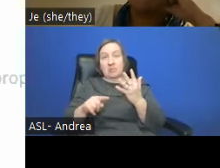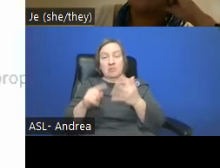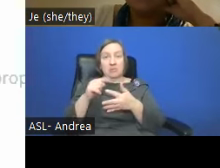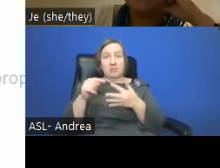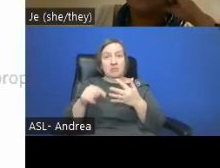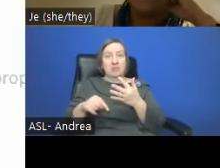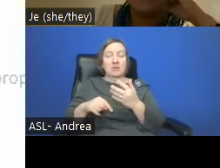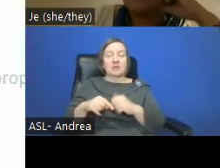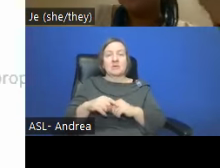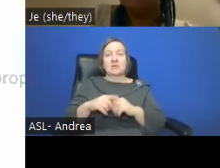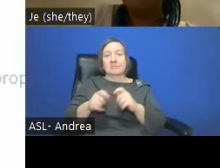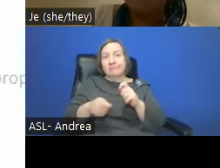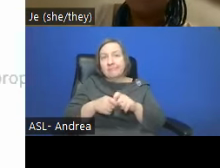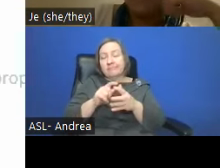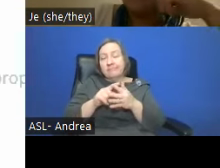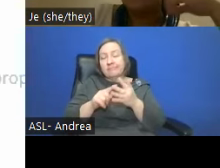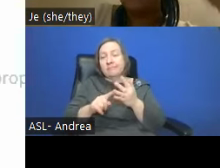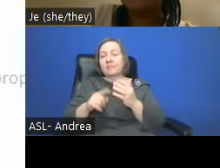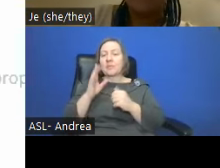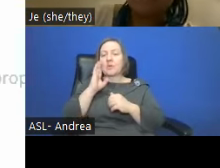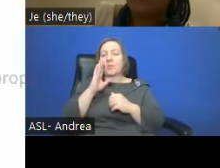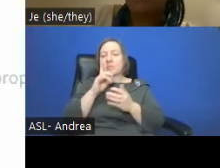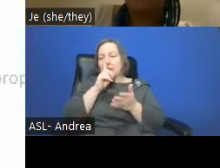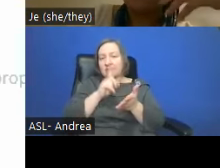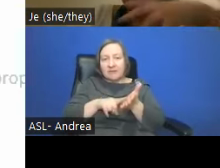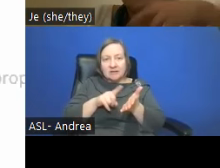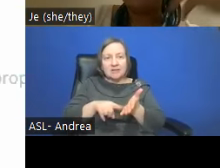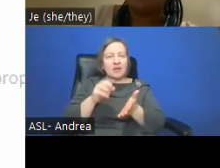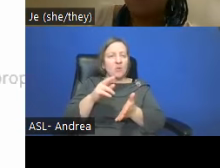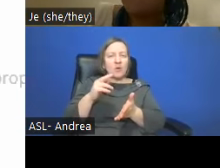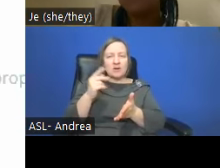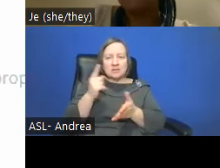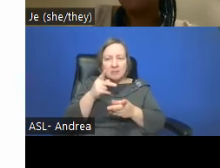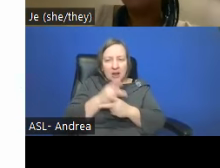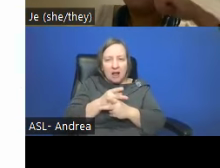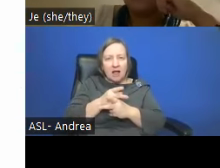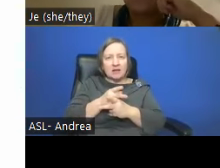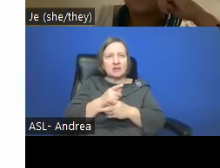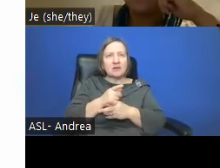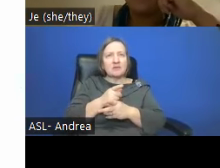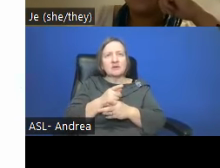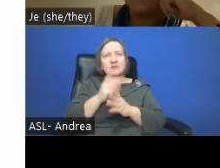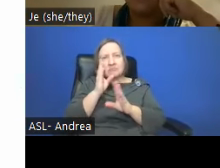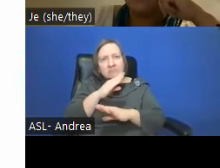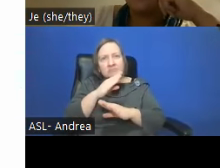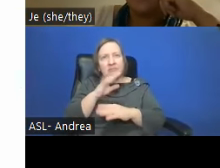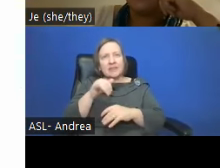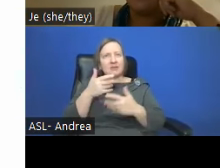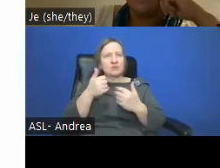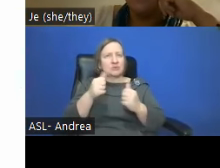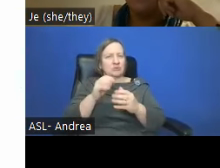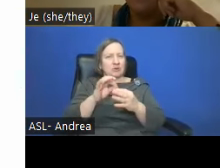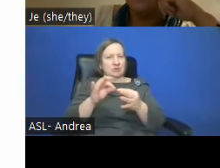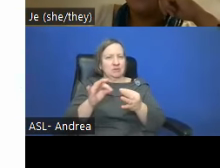filing complaint, then there will be an investigation or there will be some kind of recourse. Because I think that's what it's kind of trying to say.